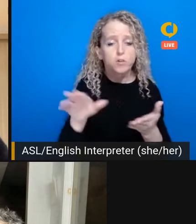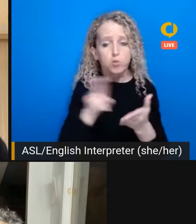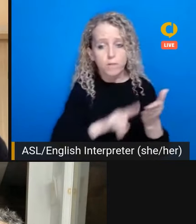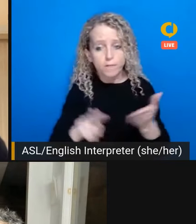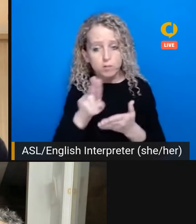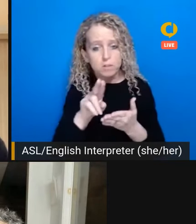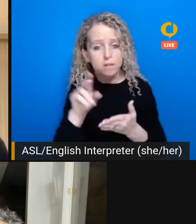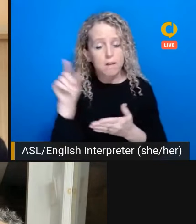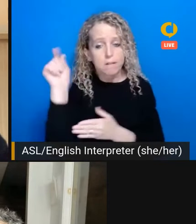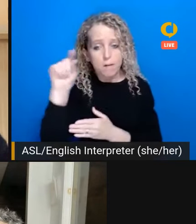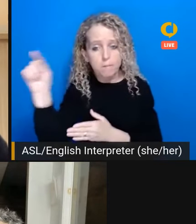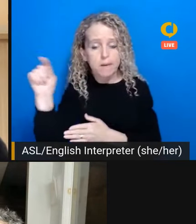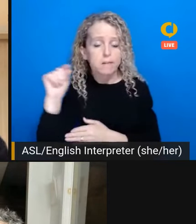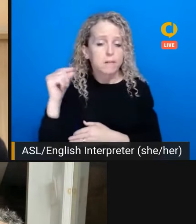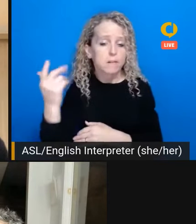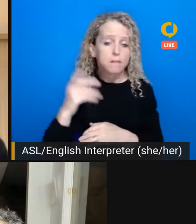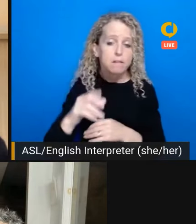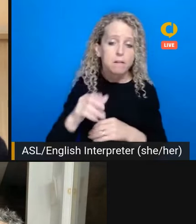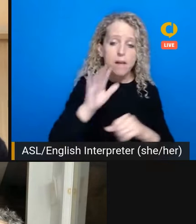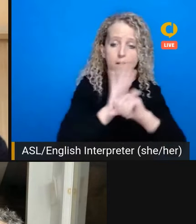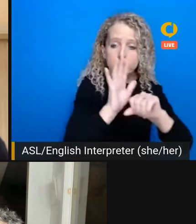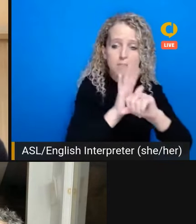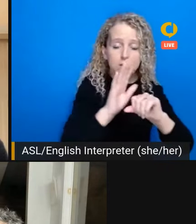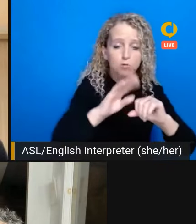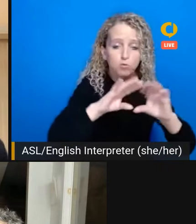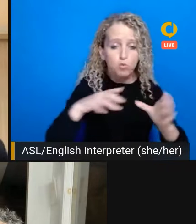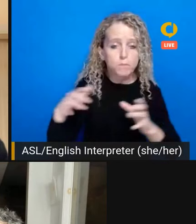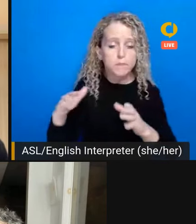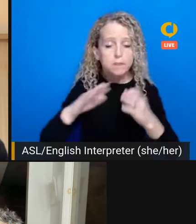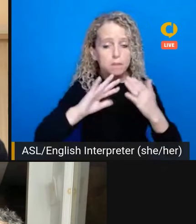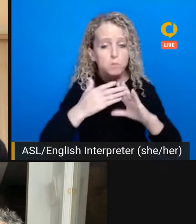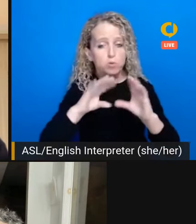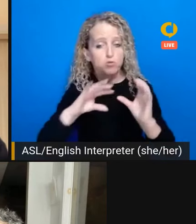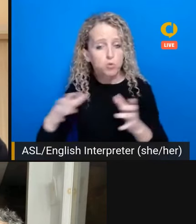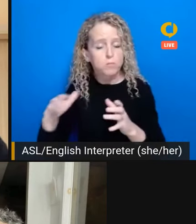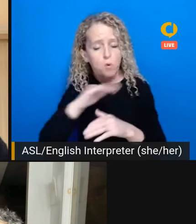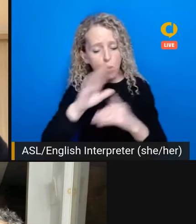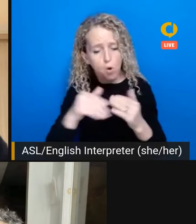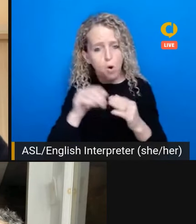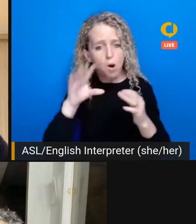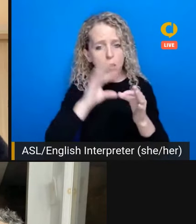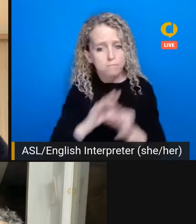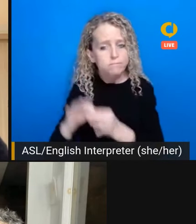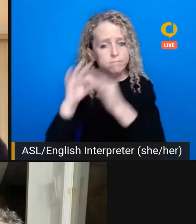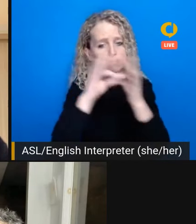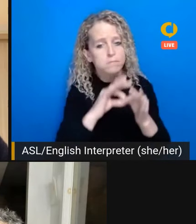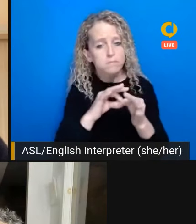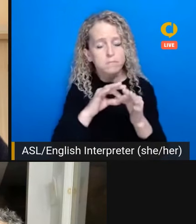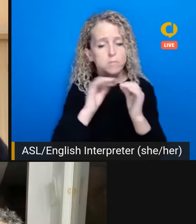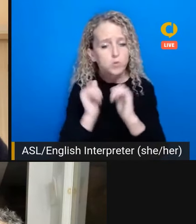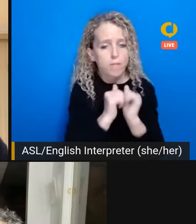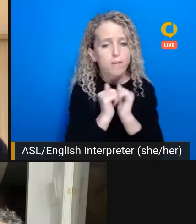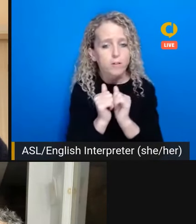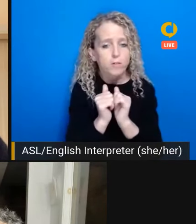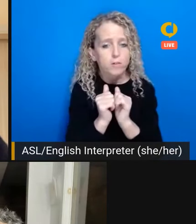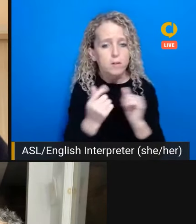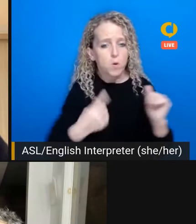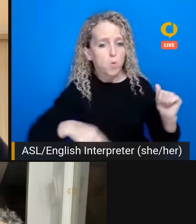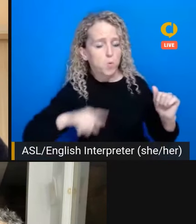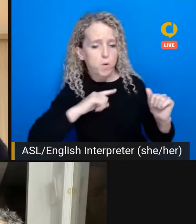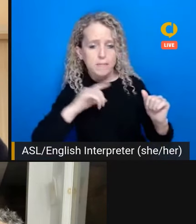our advocacy groups, community groups, everyone should be involved. Really, we need to put our hand under